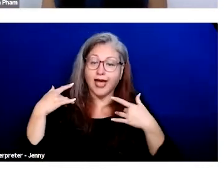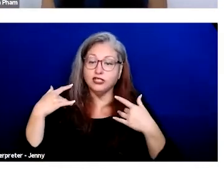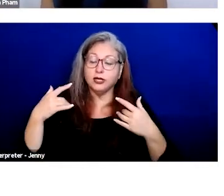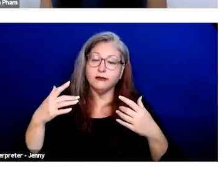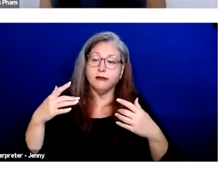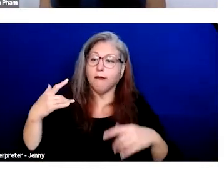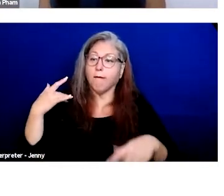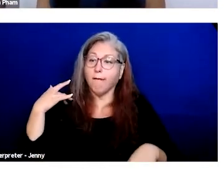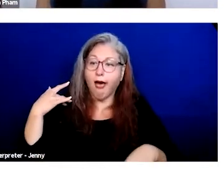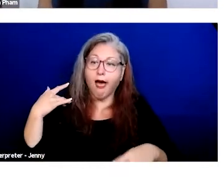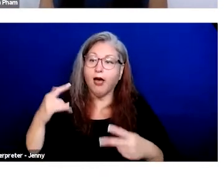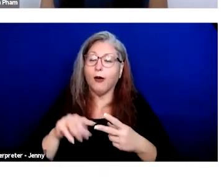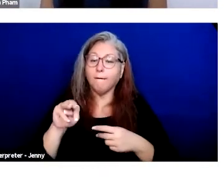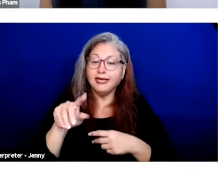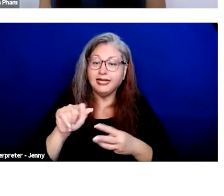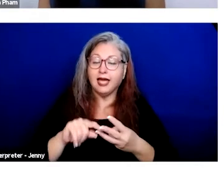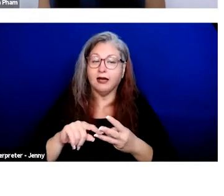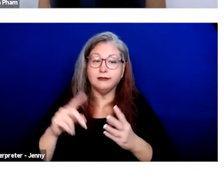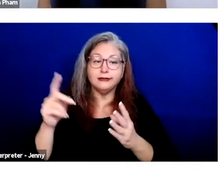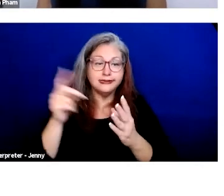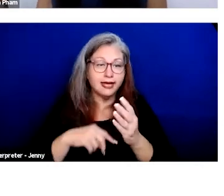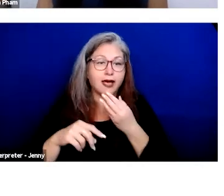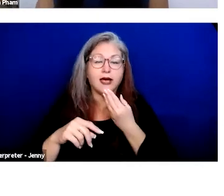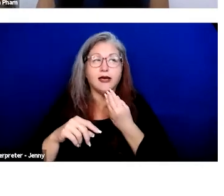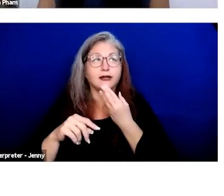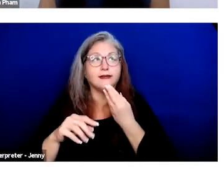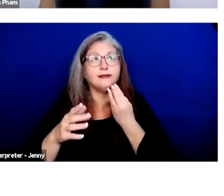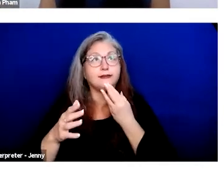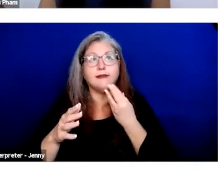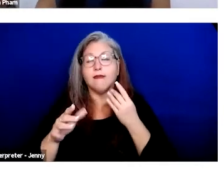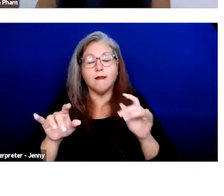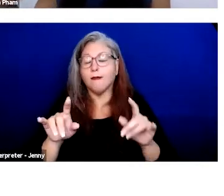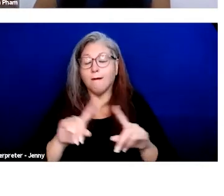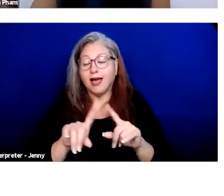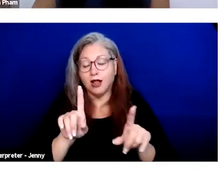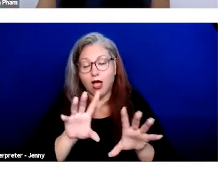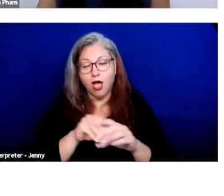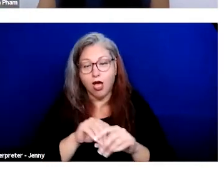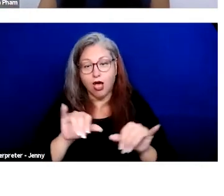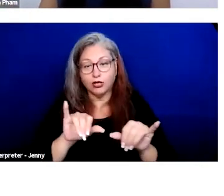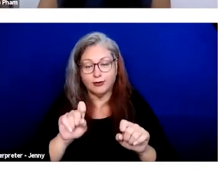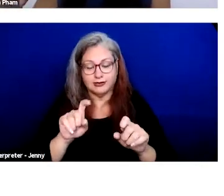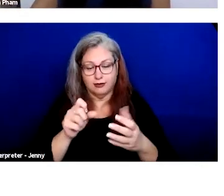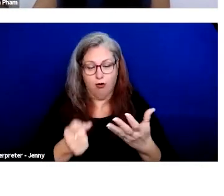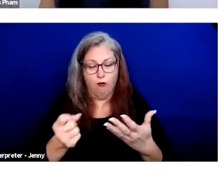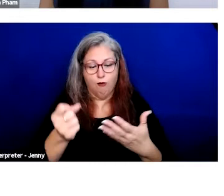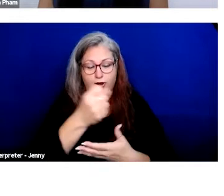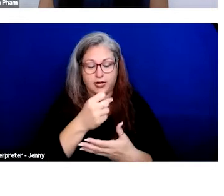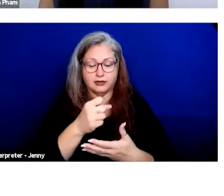media, fashion design. But also, we have to prioritize